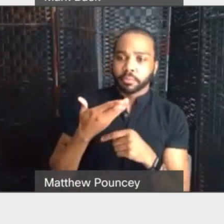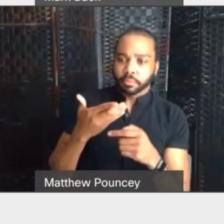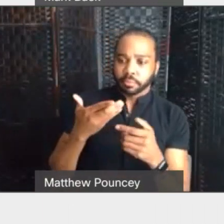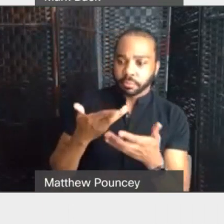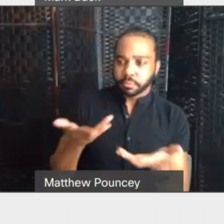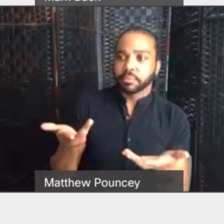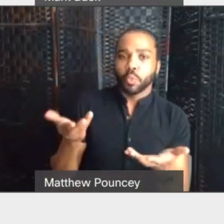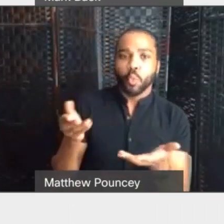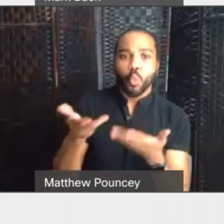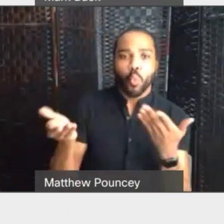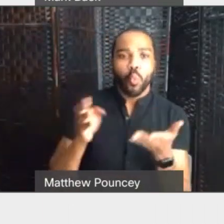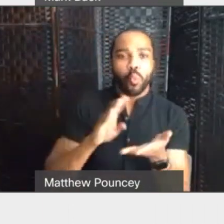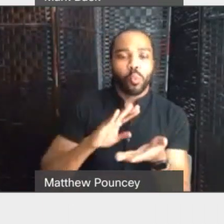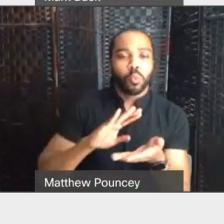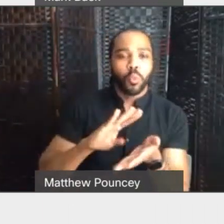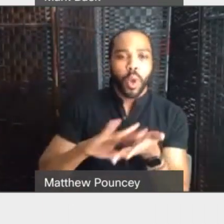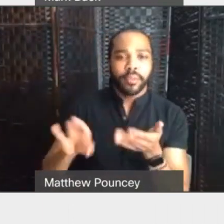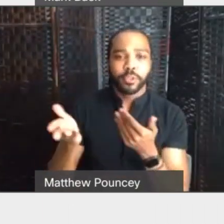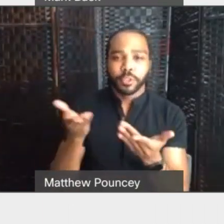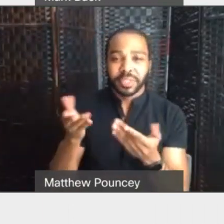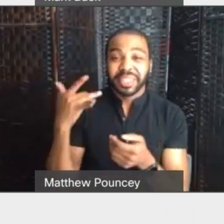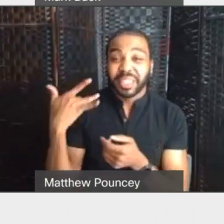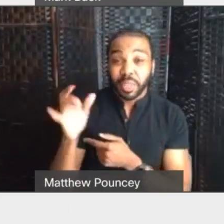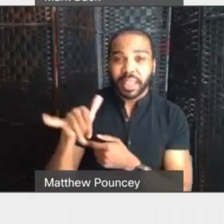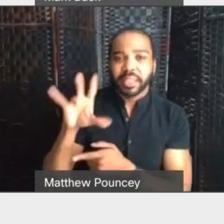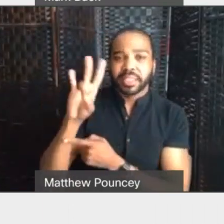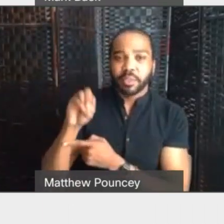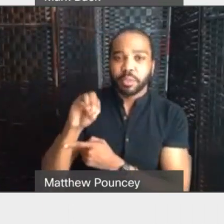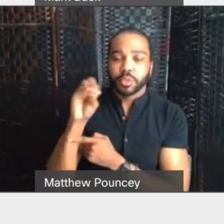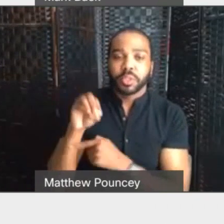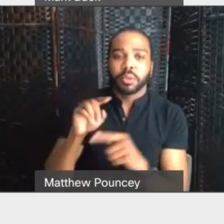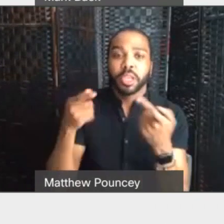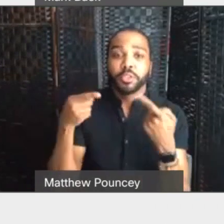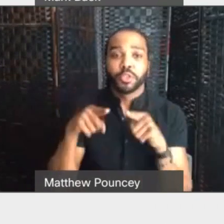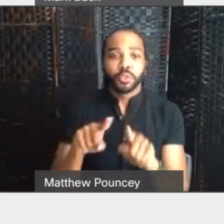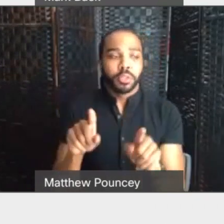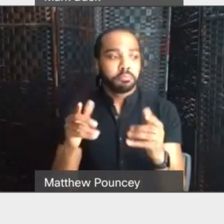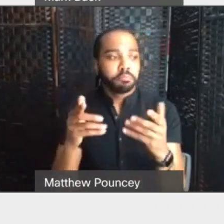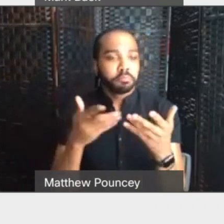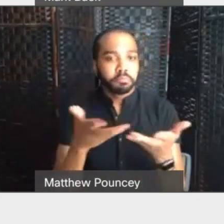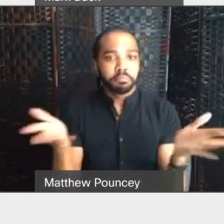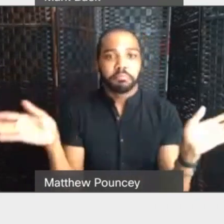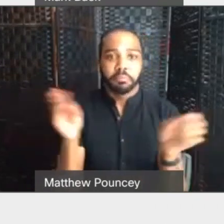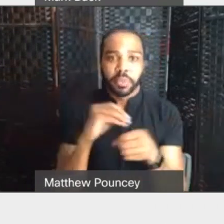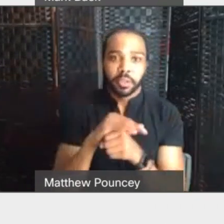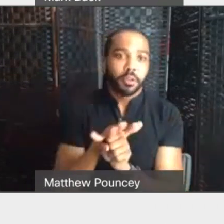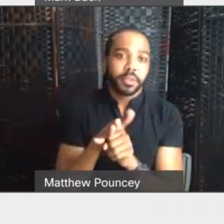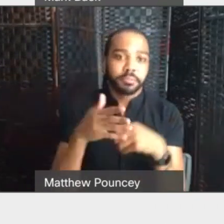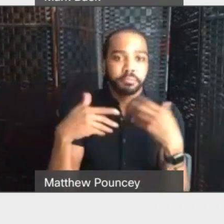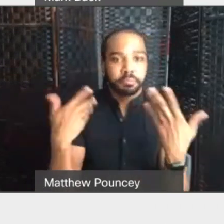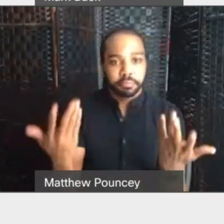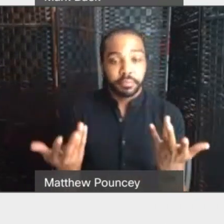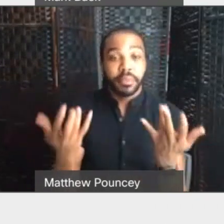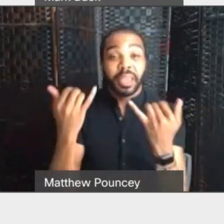waiver services. That is typically 70%, but during the public health emergency, it has